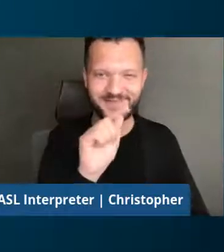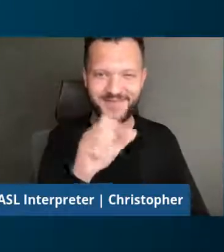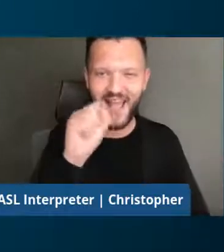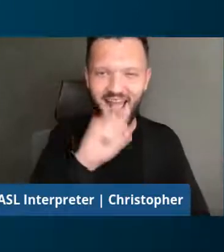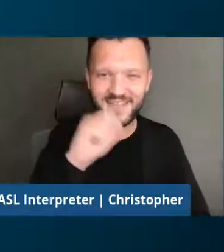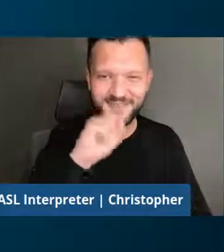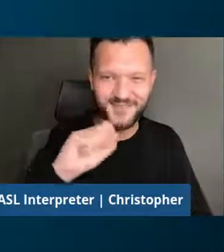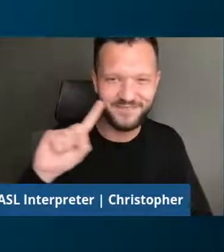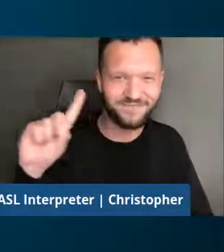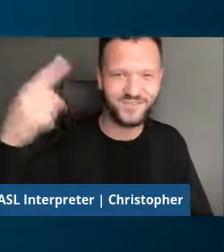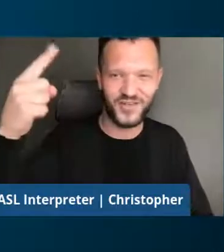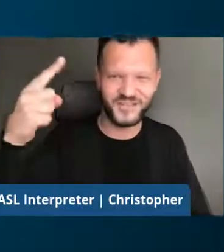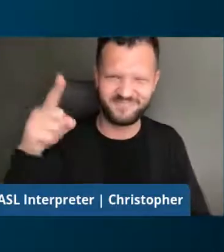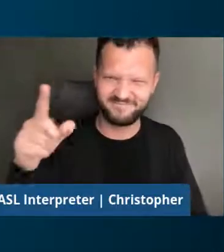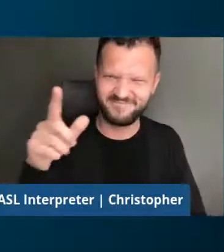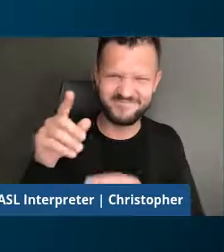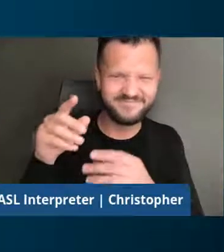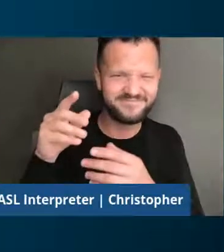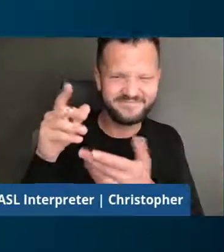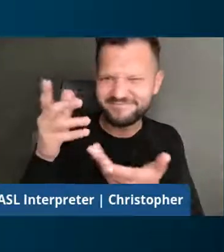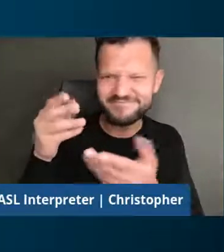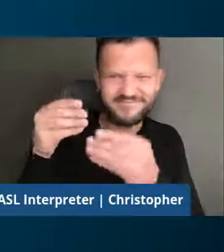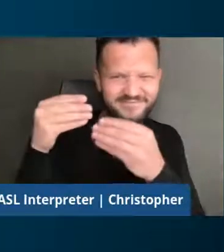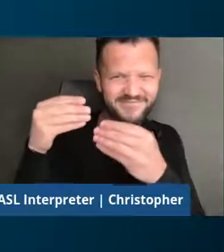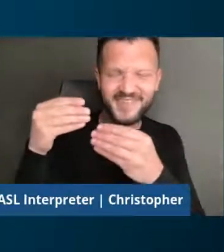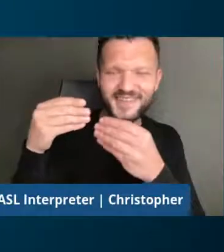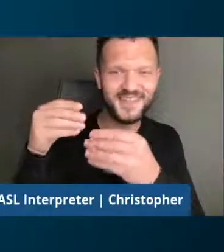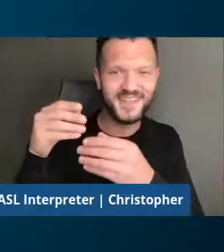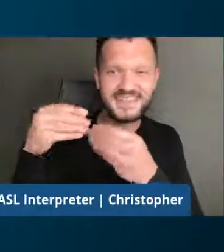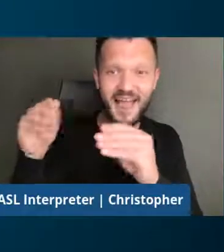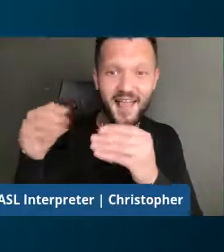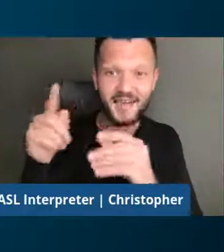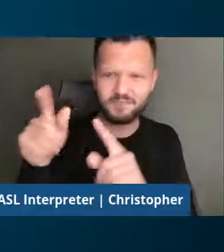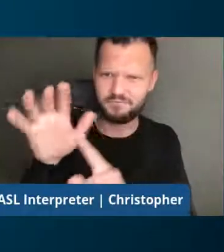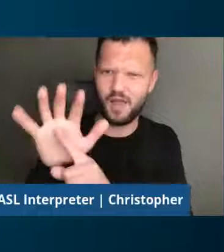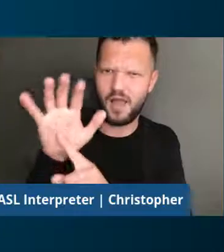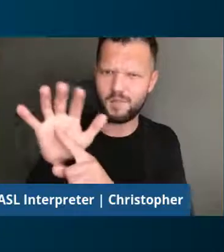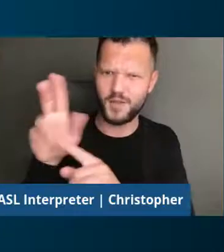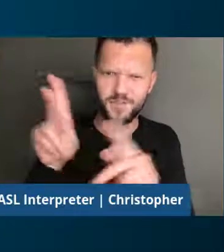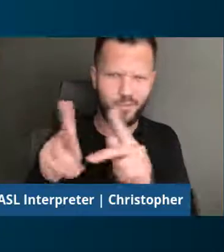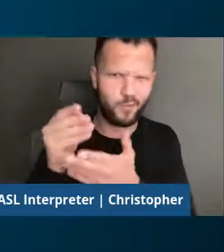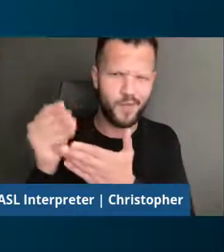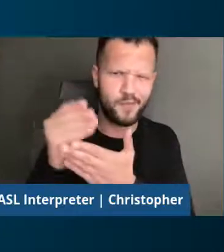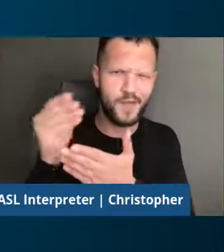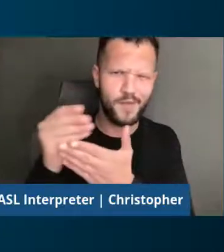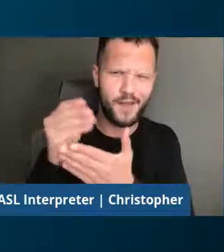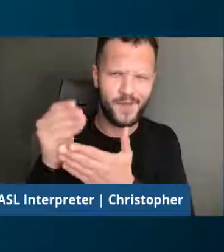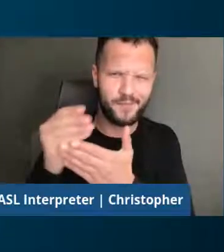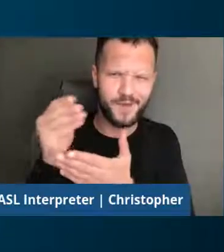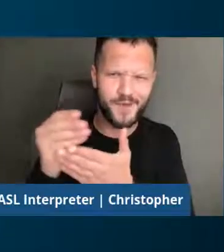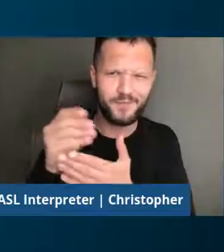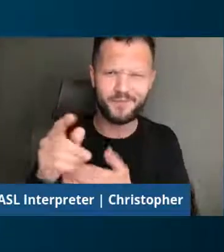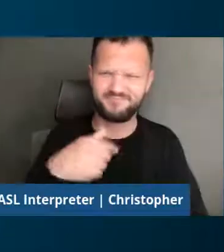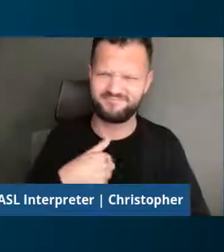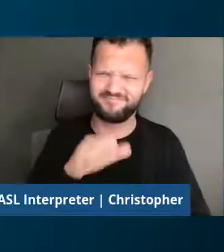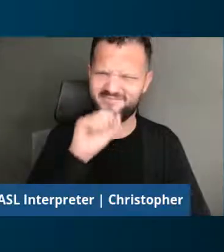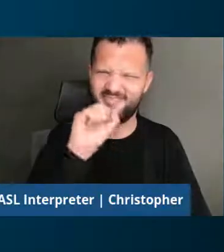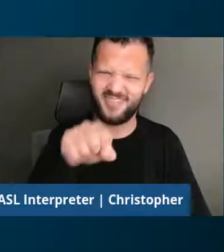gift shops. And it's just so chalky and weird to eat if you've ever tried it. I always loved this stuff when I was growing